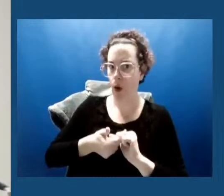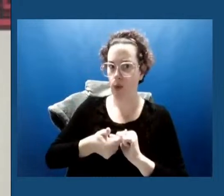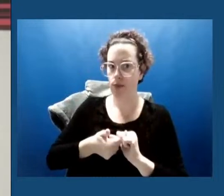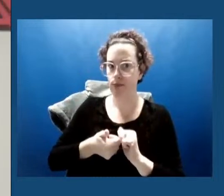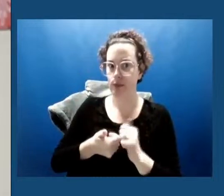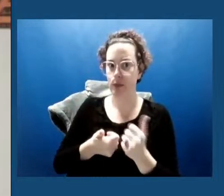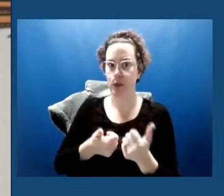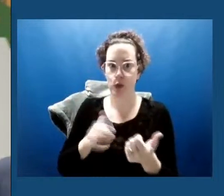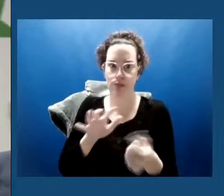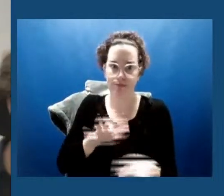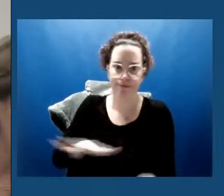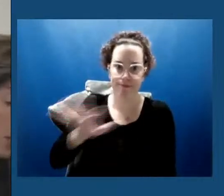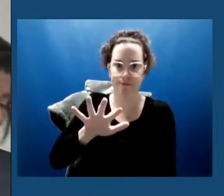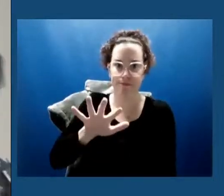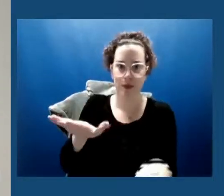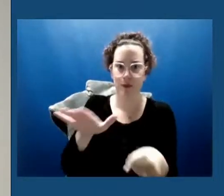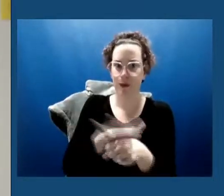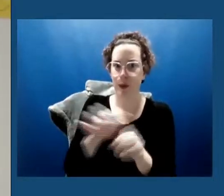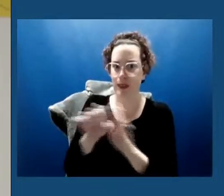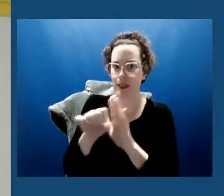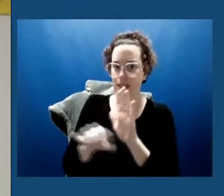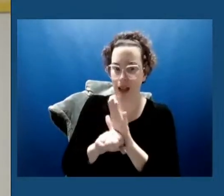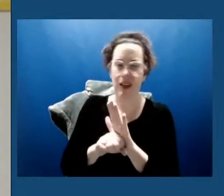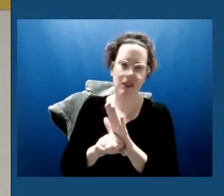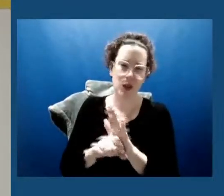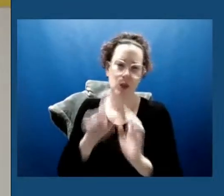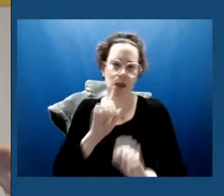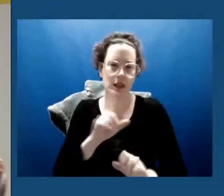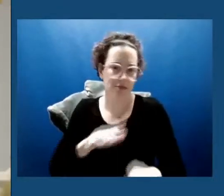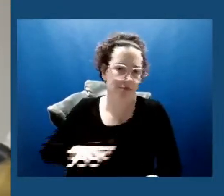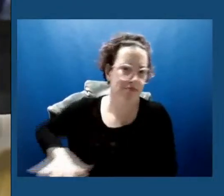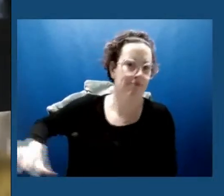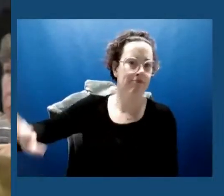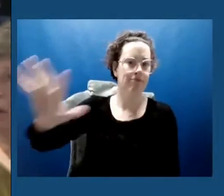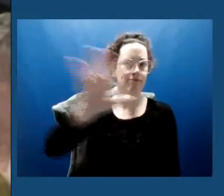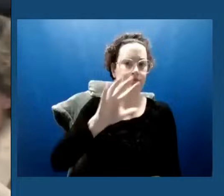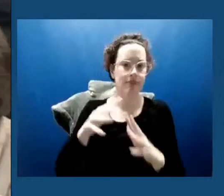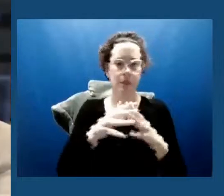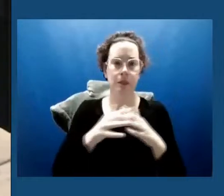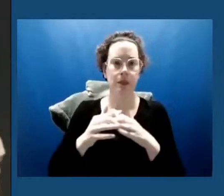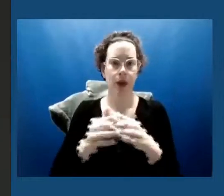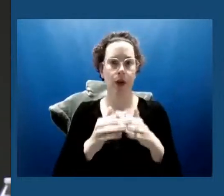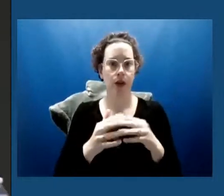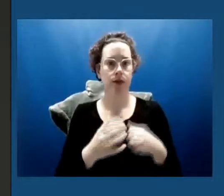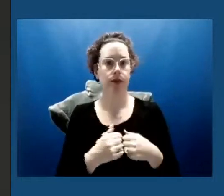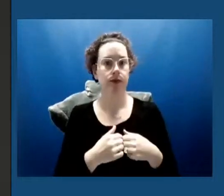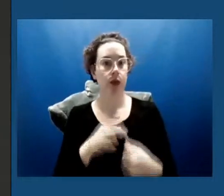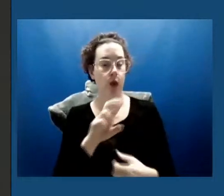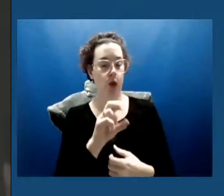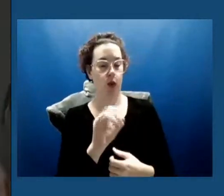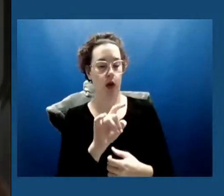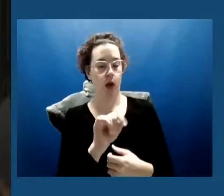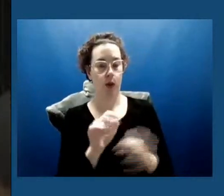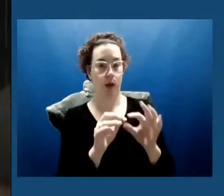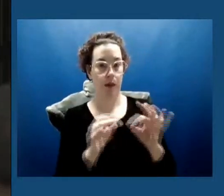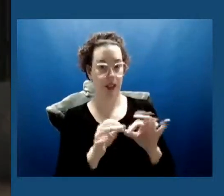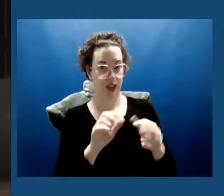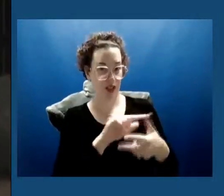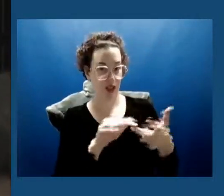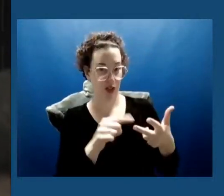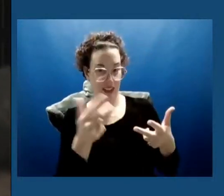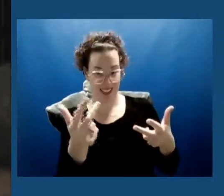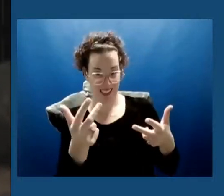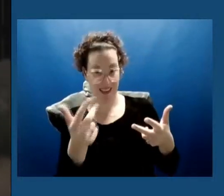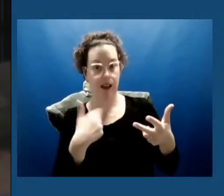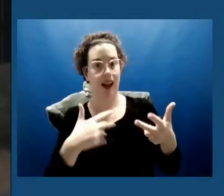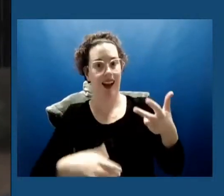New York and actually throughout the country? So let me just add to what Robert said about the 3 C's. I would add 3 more